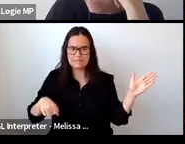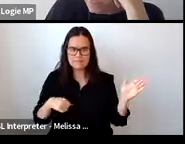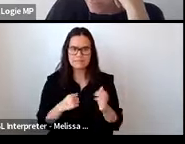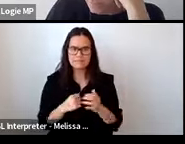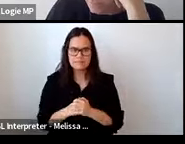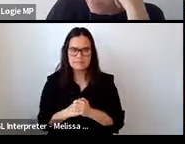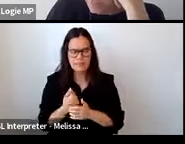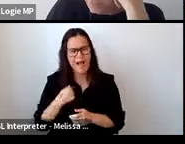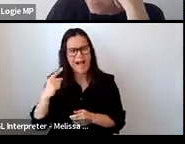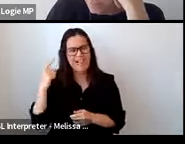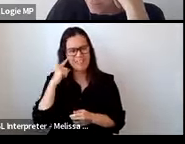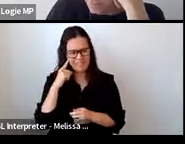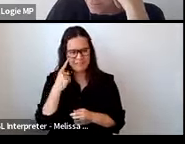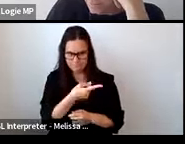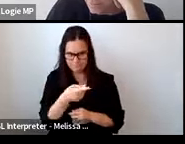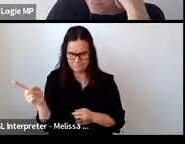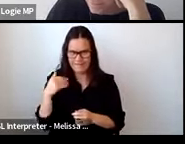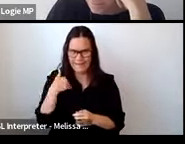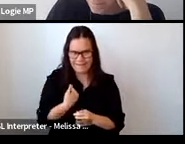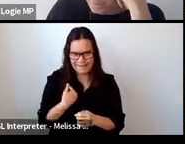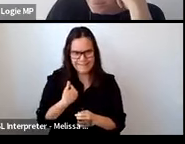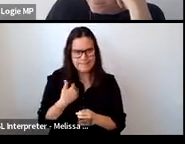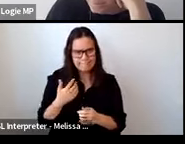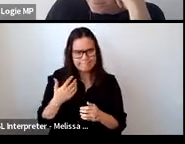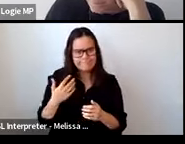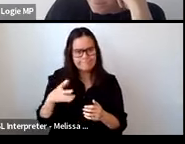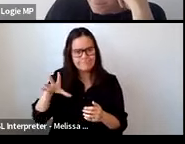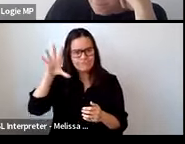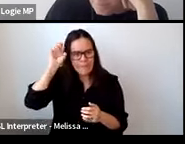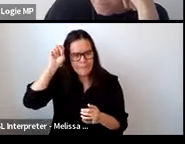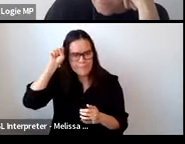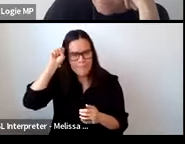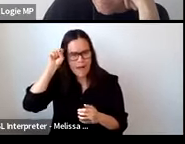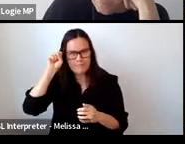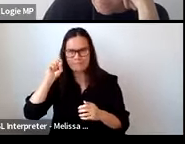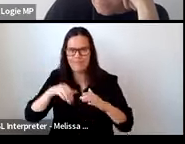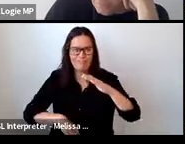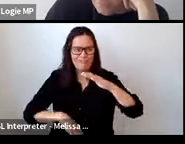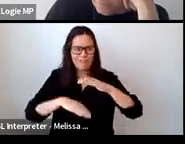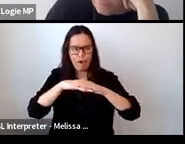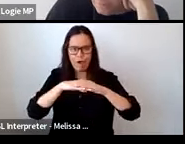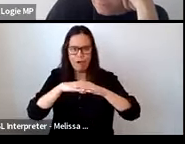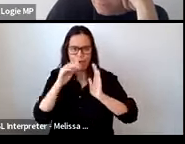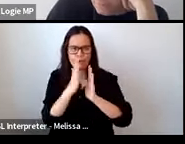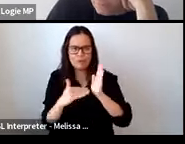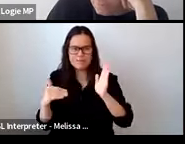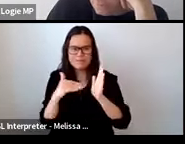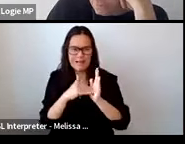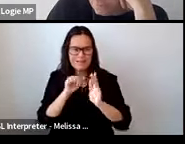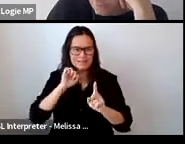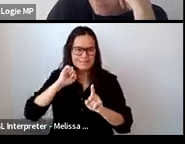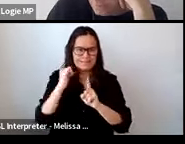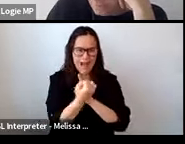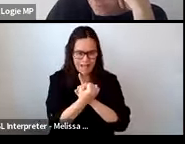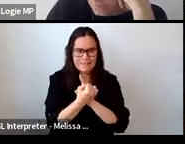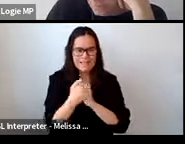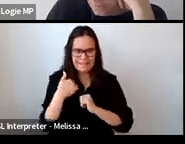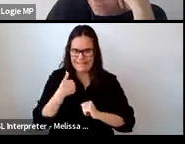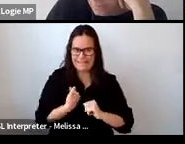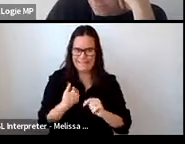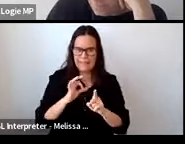should be painted in the broader context of society's improvements